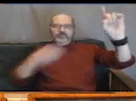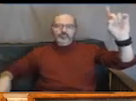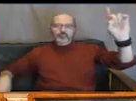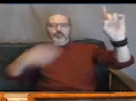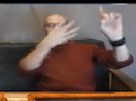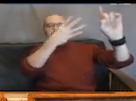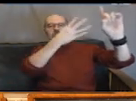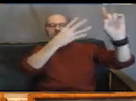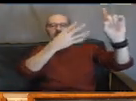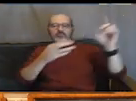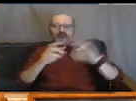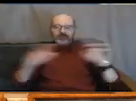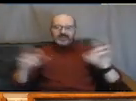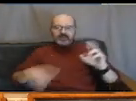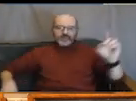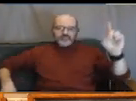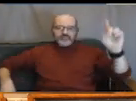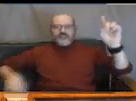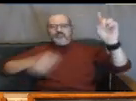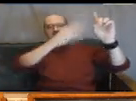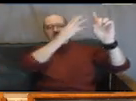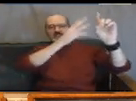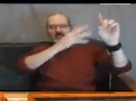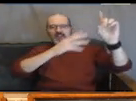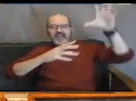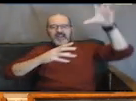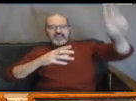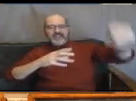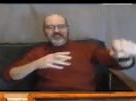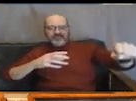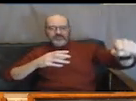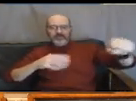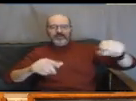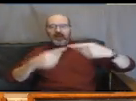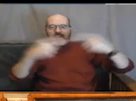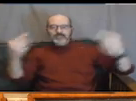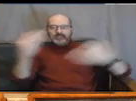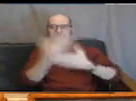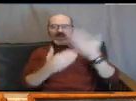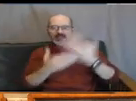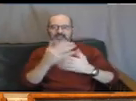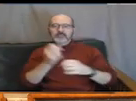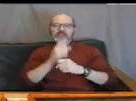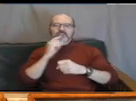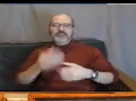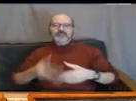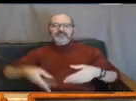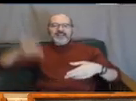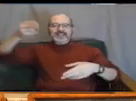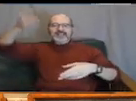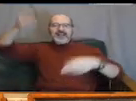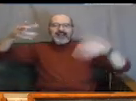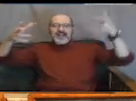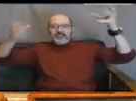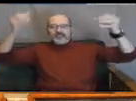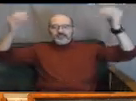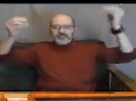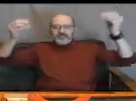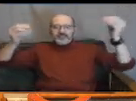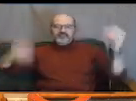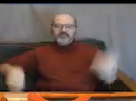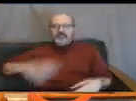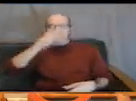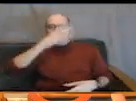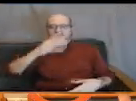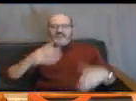Ready, Mr. Ade? Ready. We're going to toss it, and we're going to catch it with our opposite hand. Make sure it's nice and high. Here we go.